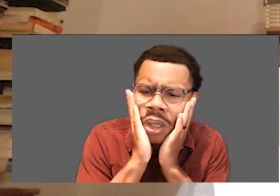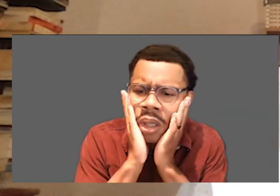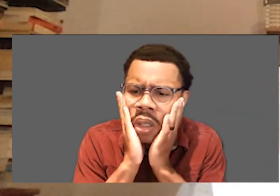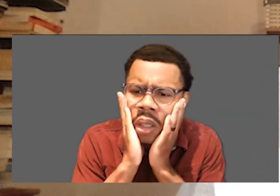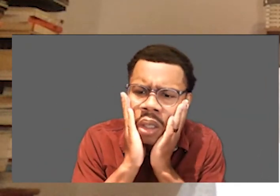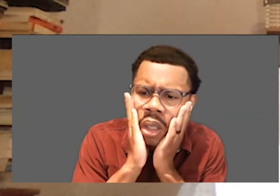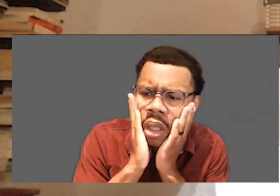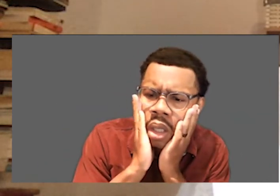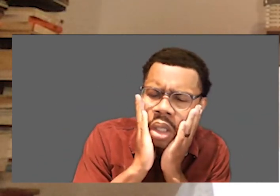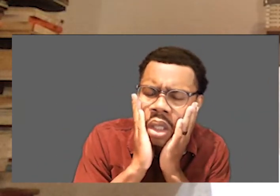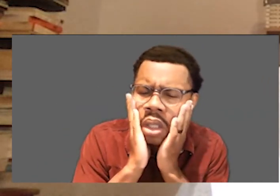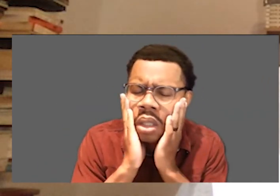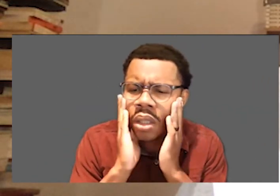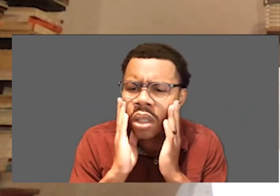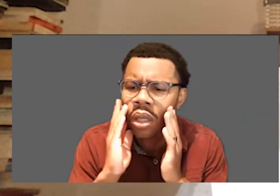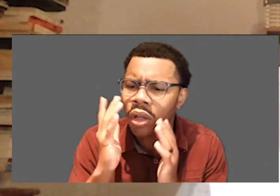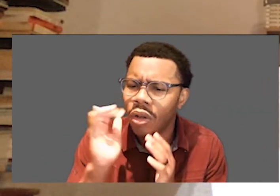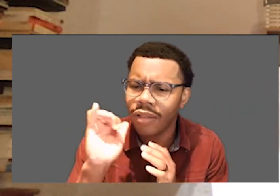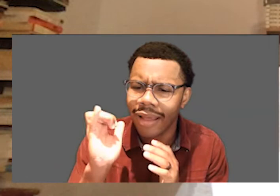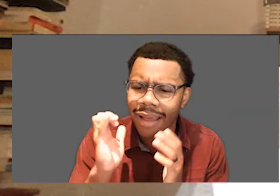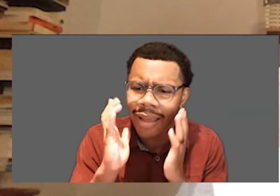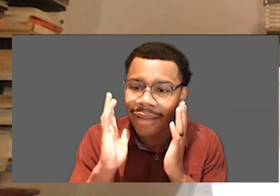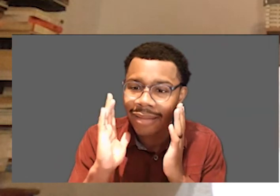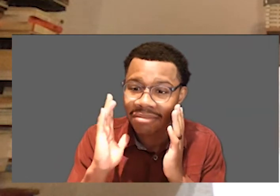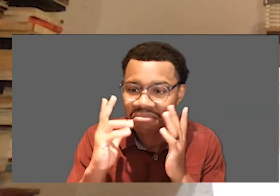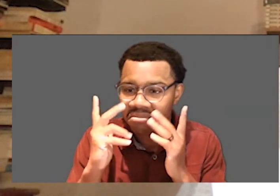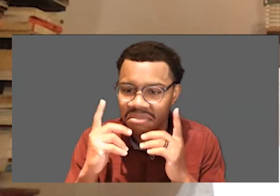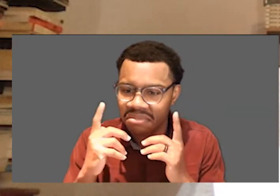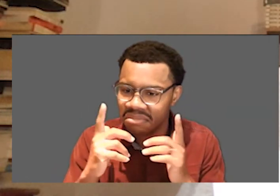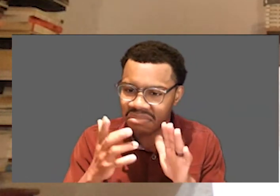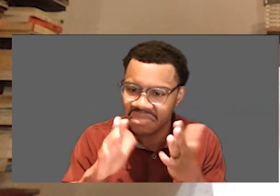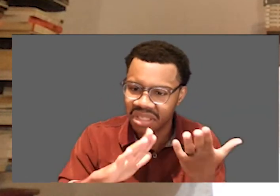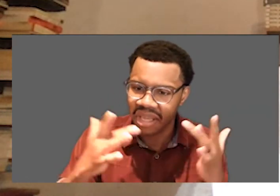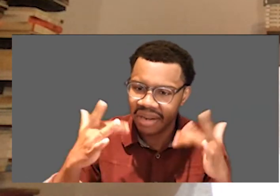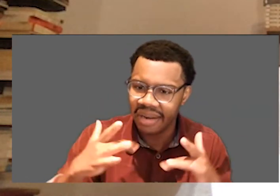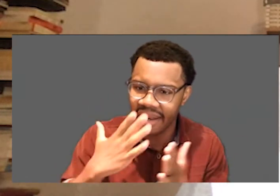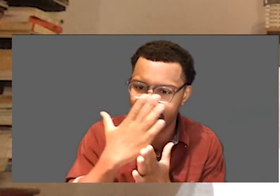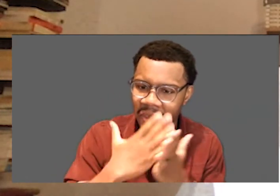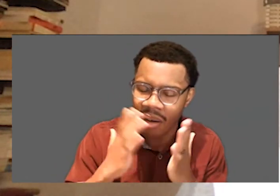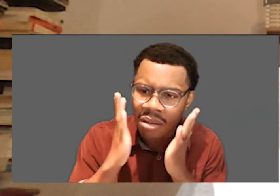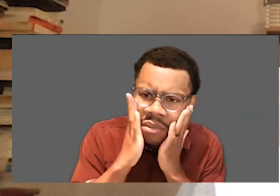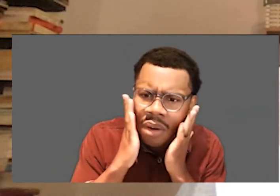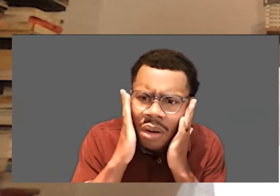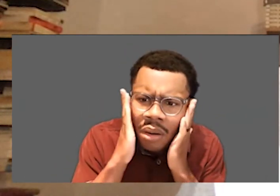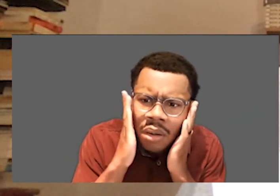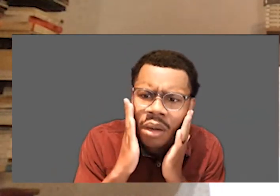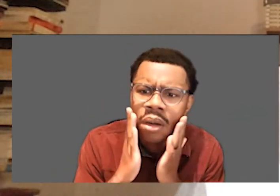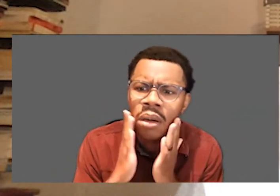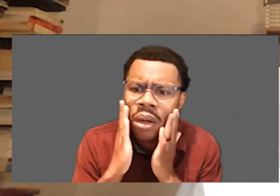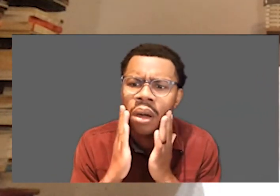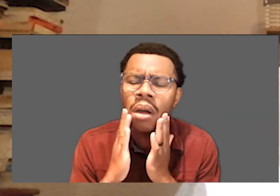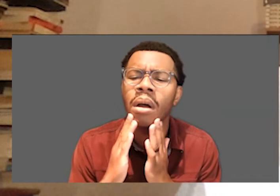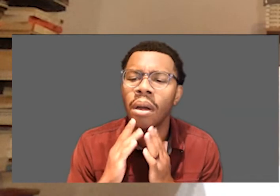and invasive, like hands inspecting dead and naked parts. Then in the reflection behind me, the